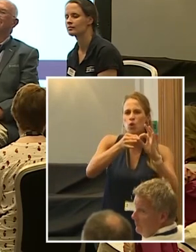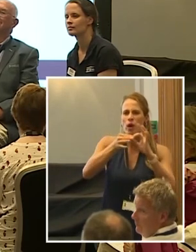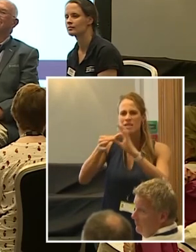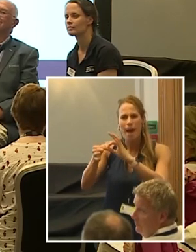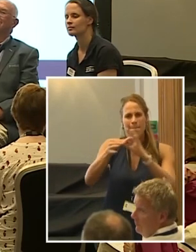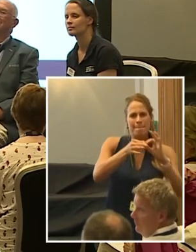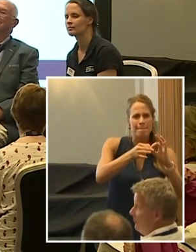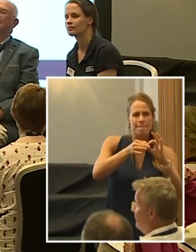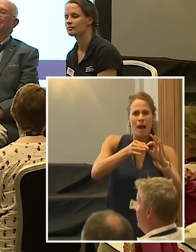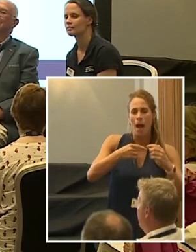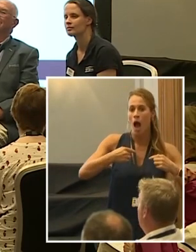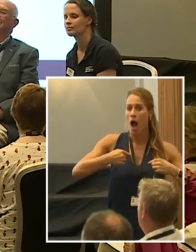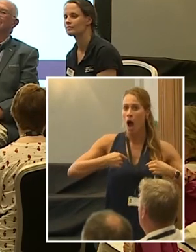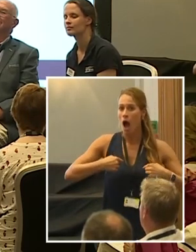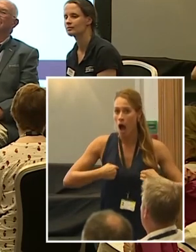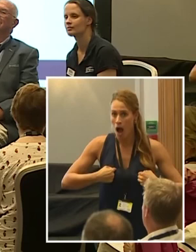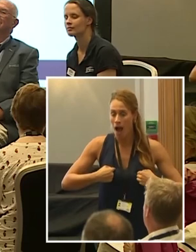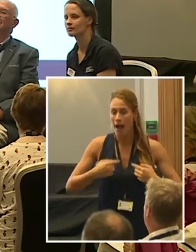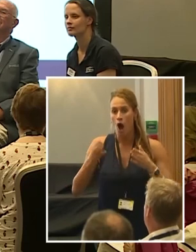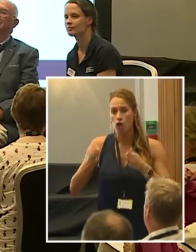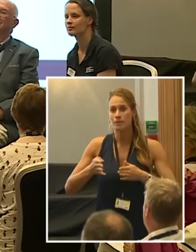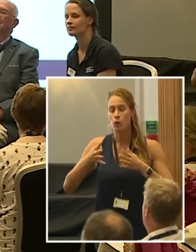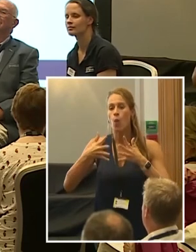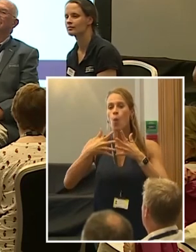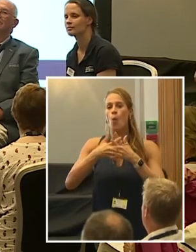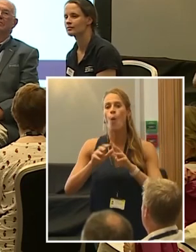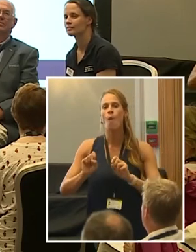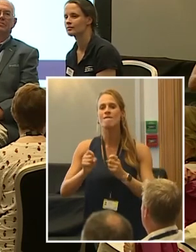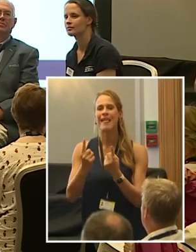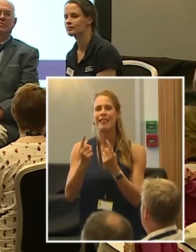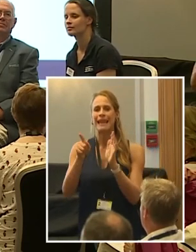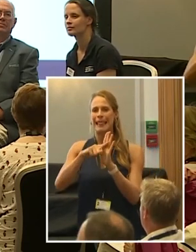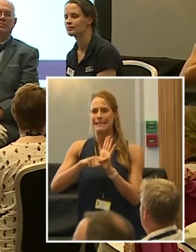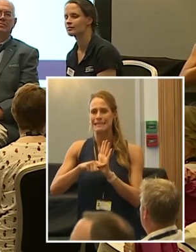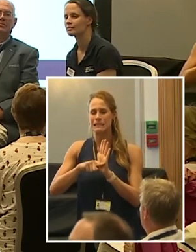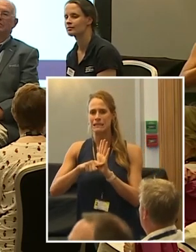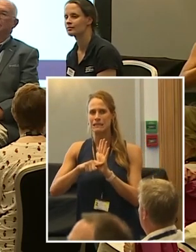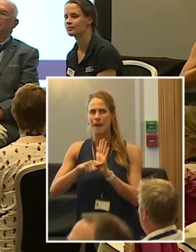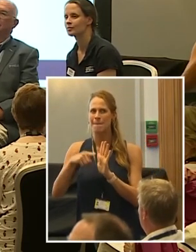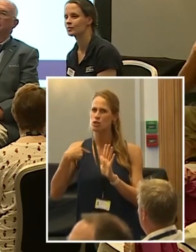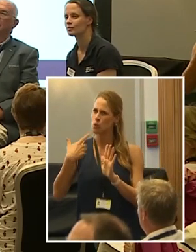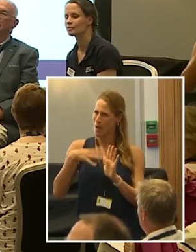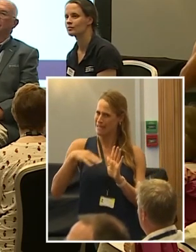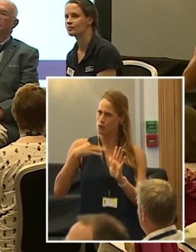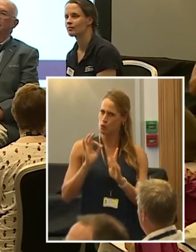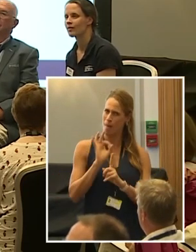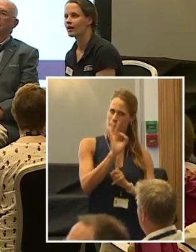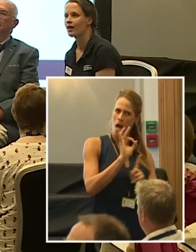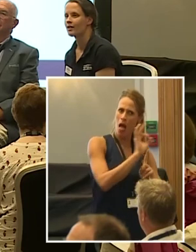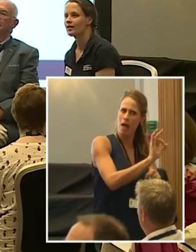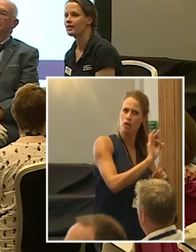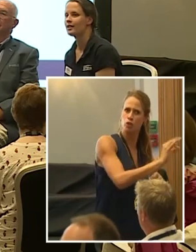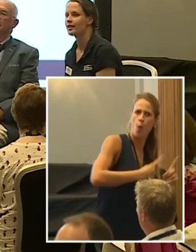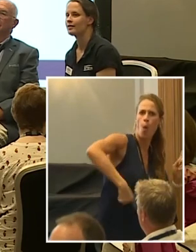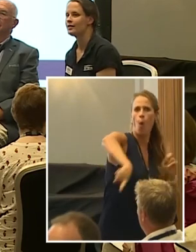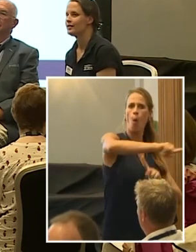is, I'm on Moorfield's list for research. Do I have to apply to all these different organisations to get on